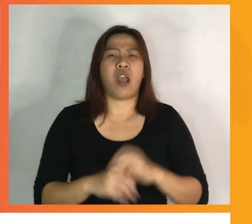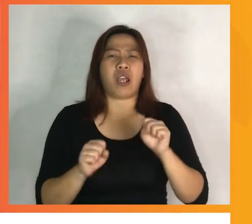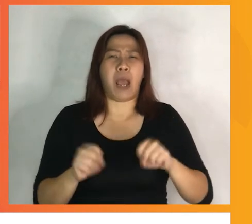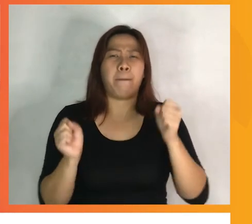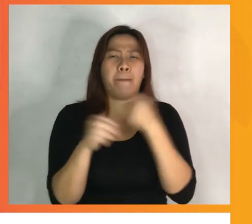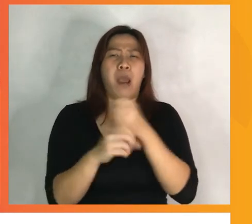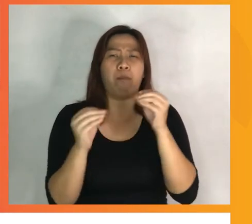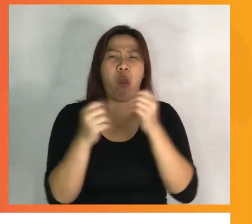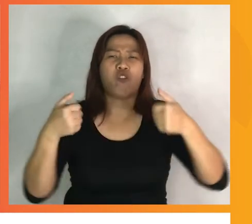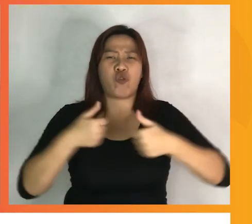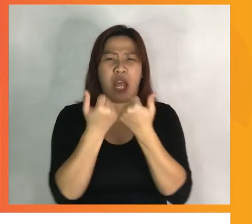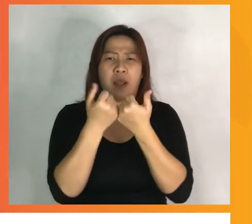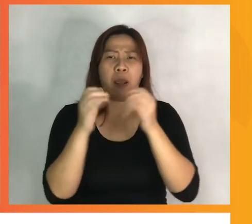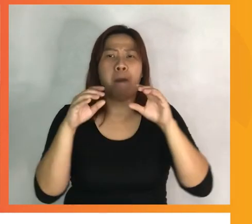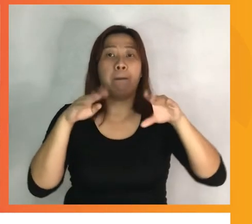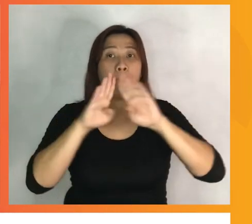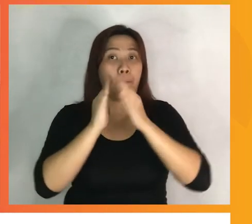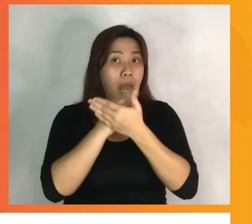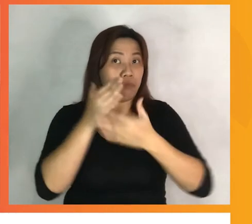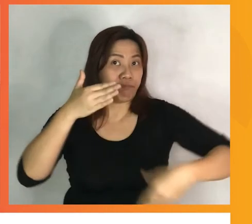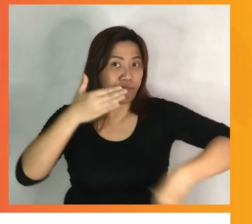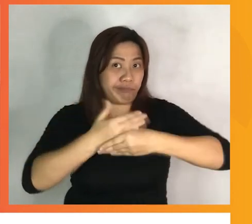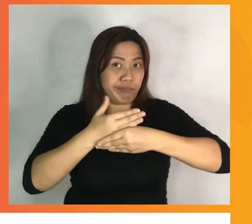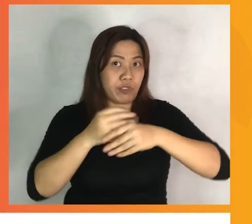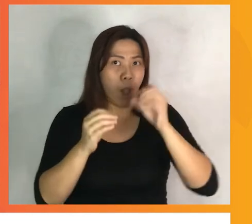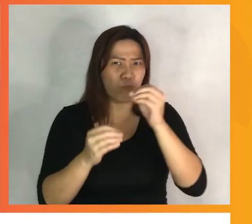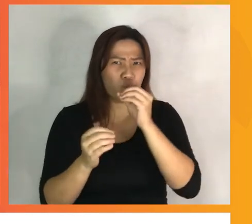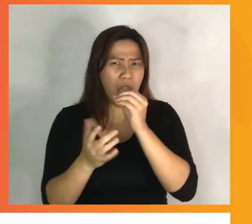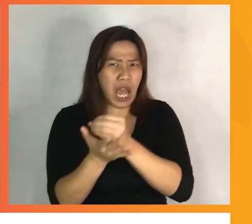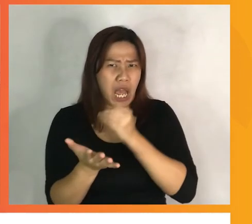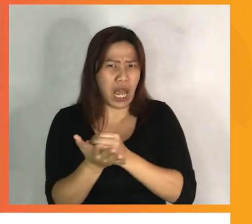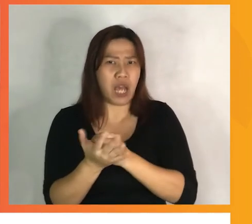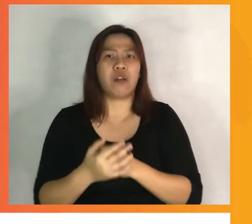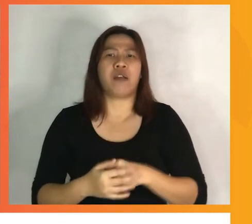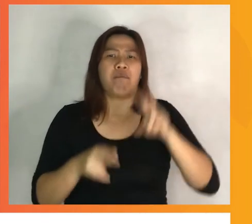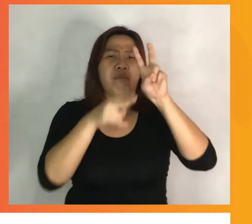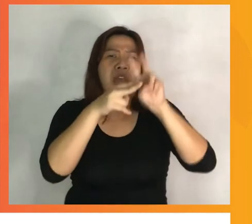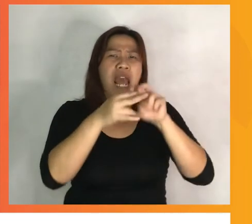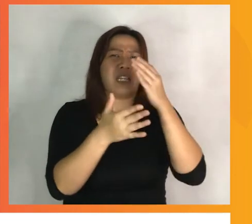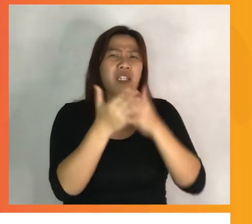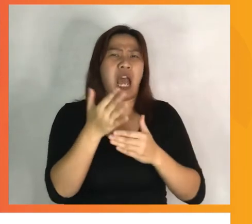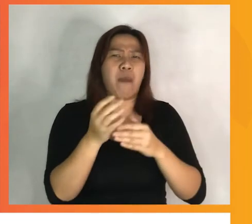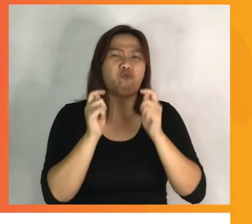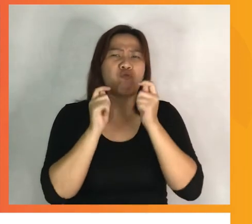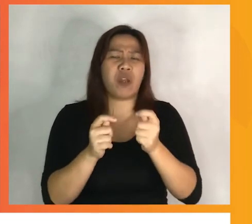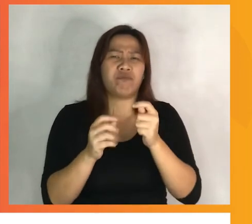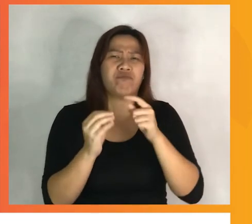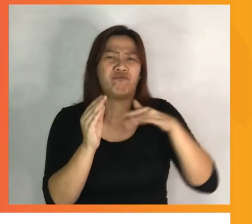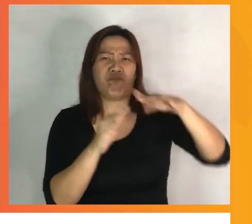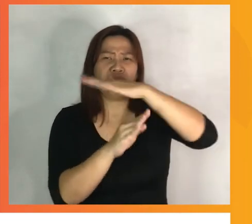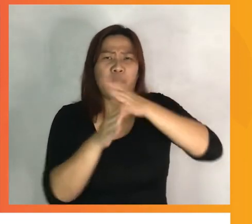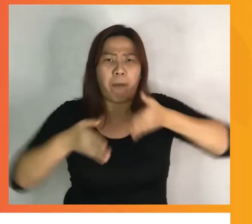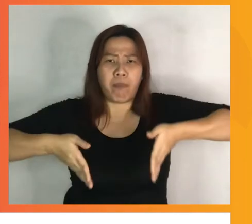We can make it more challenging by adding some obstacles, and we can also hang some treats around the